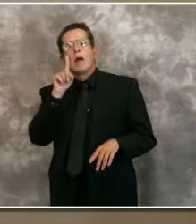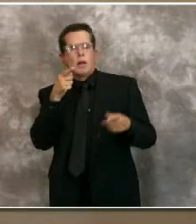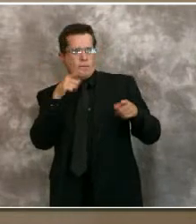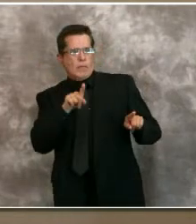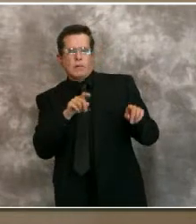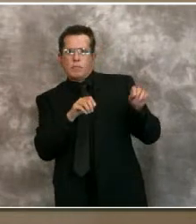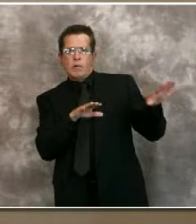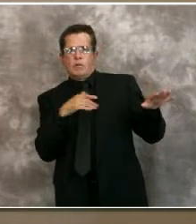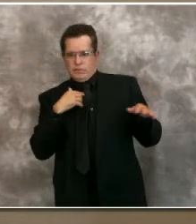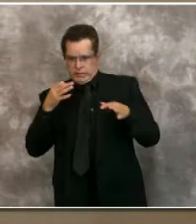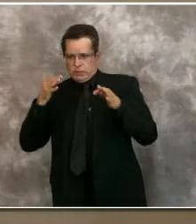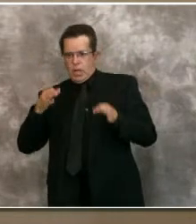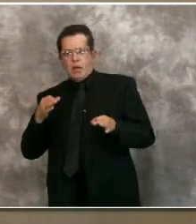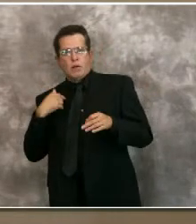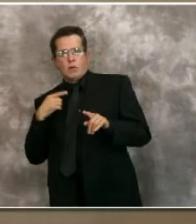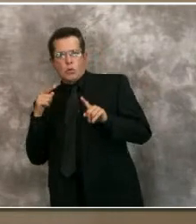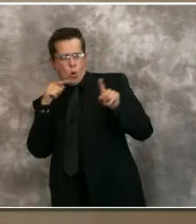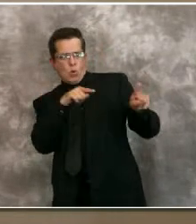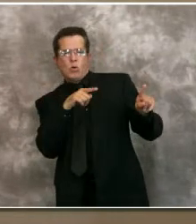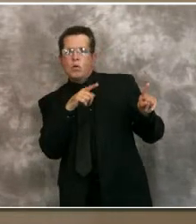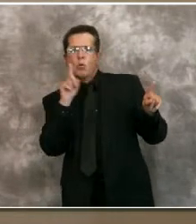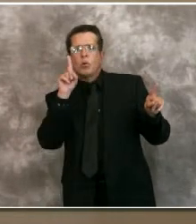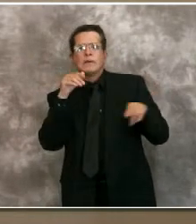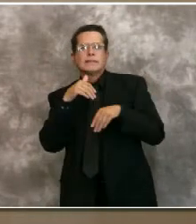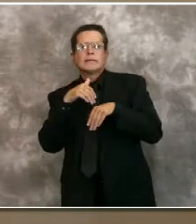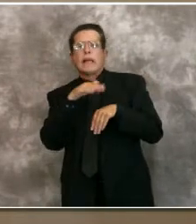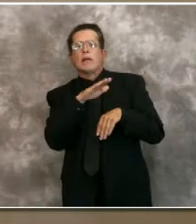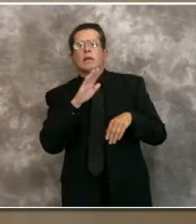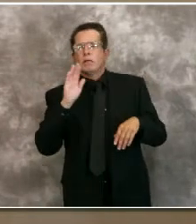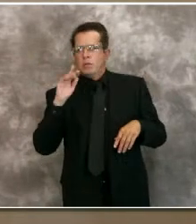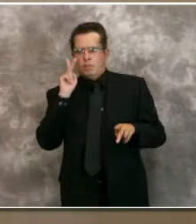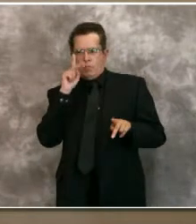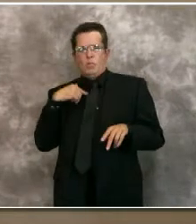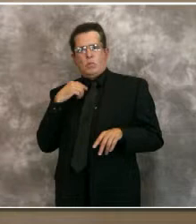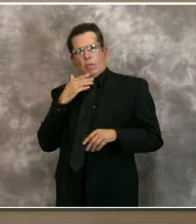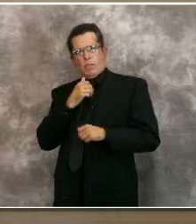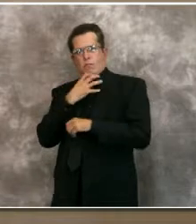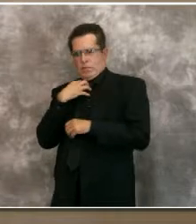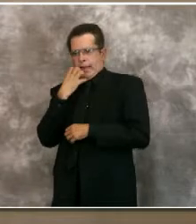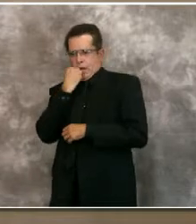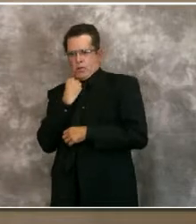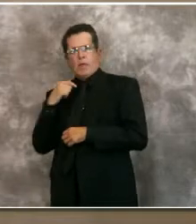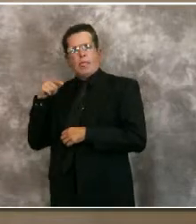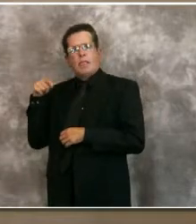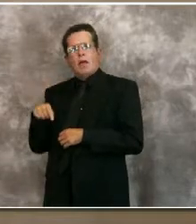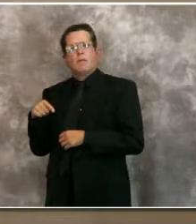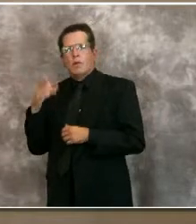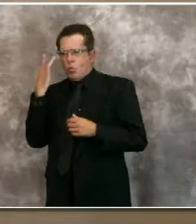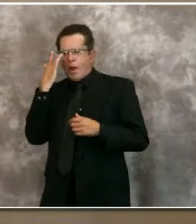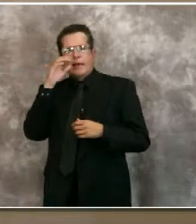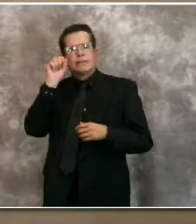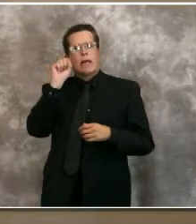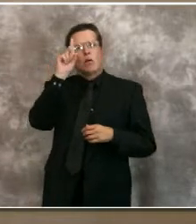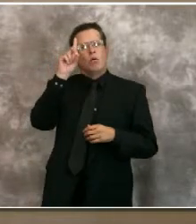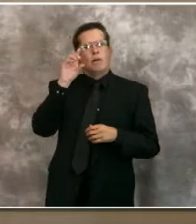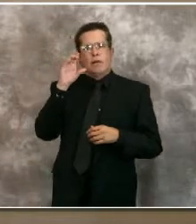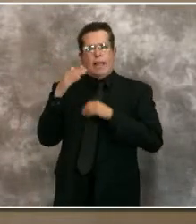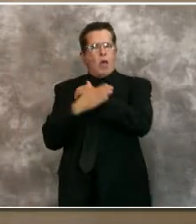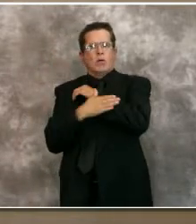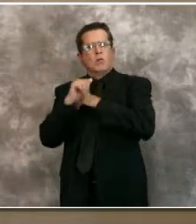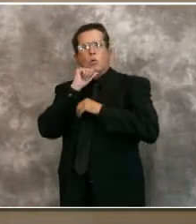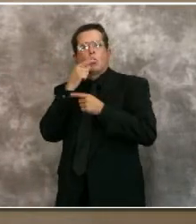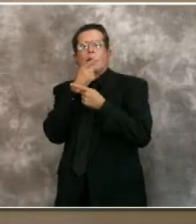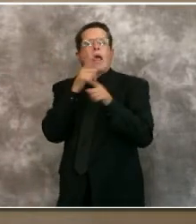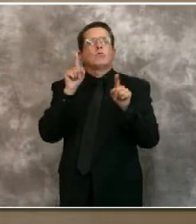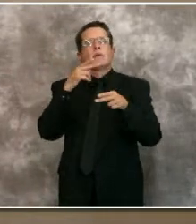making decisions about where to go and where to send their loved ones who need medical care. Why is San Diego County not releasing the names of